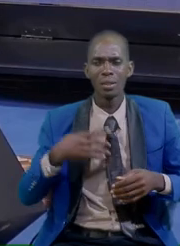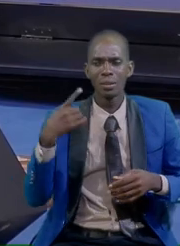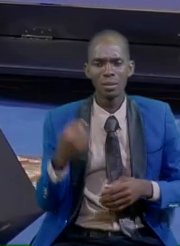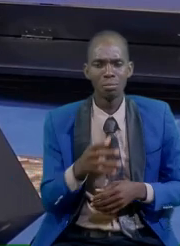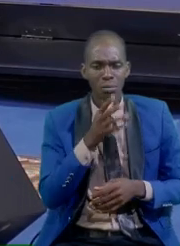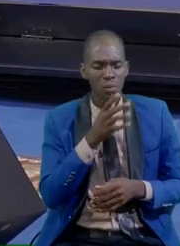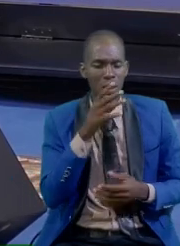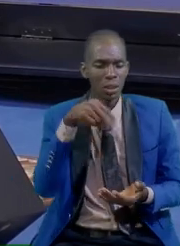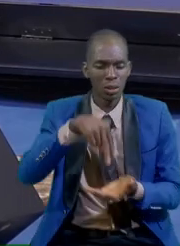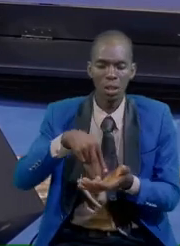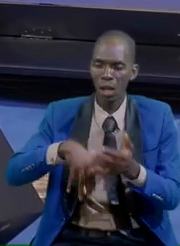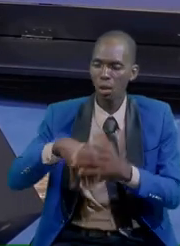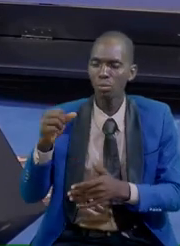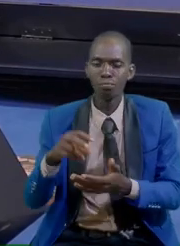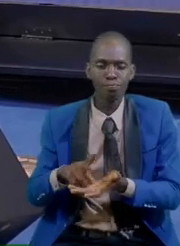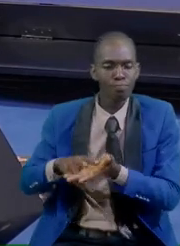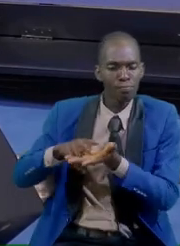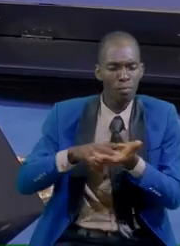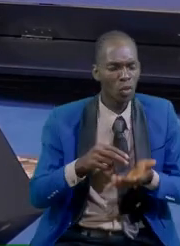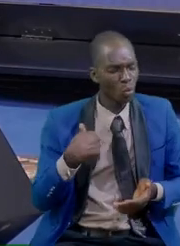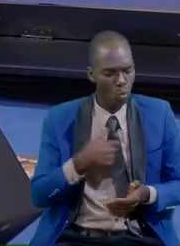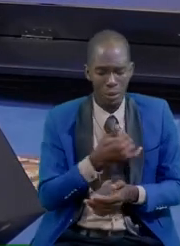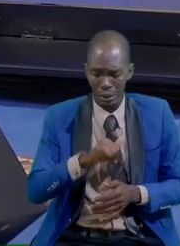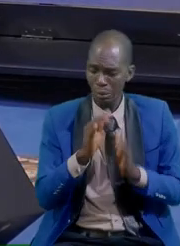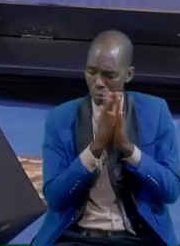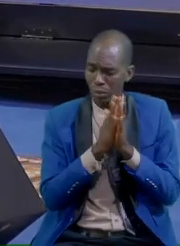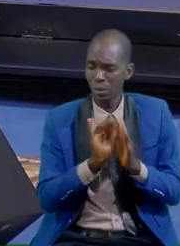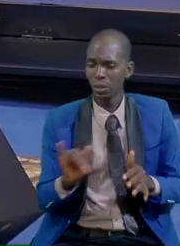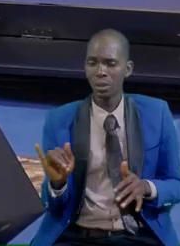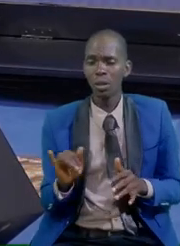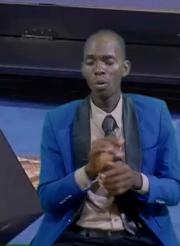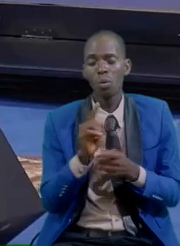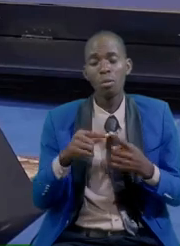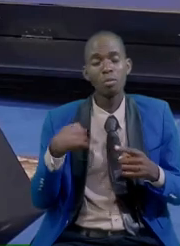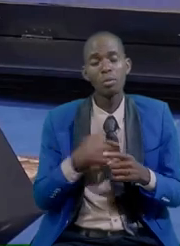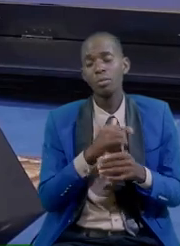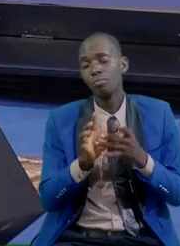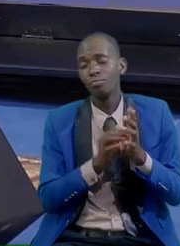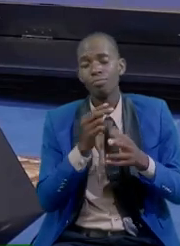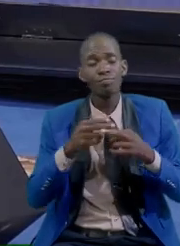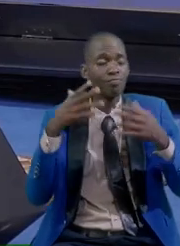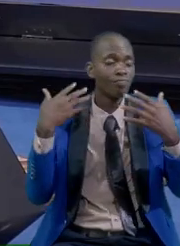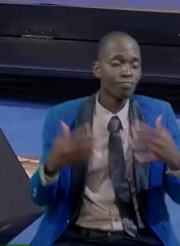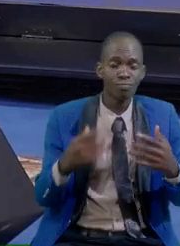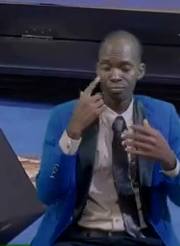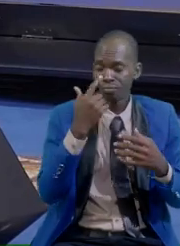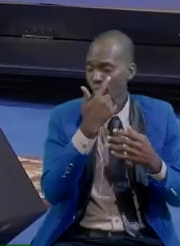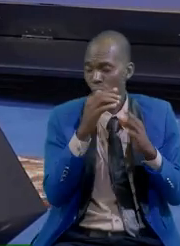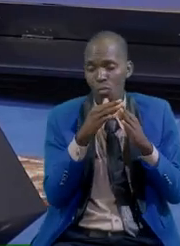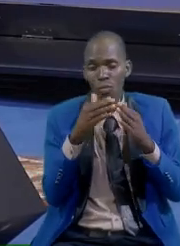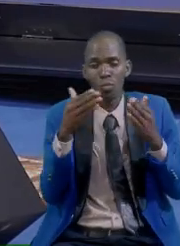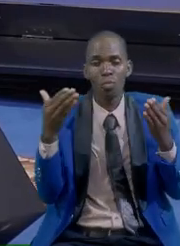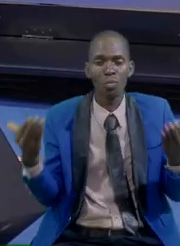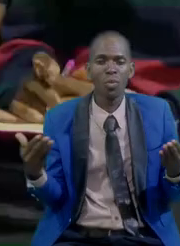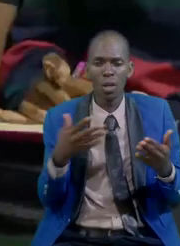dancing. We're still praying. And then when we eventually opened our eyes, what happened? Suddenly,